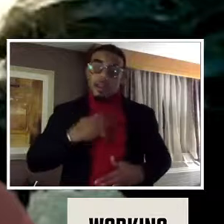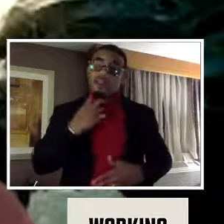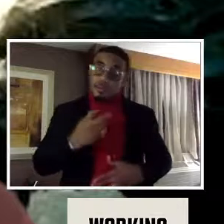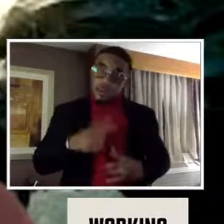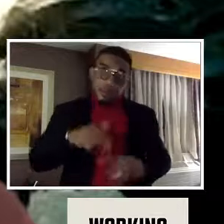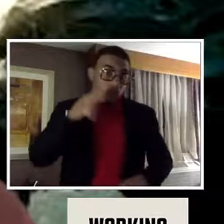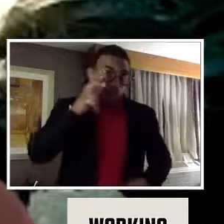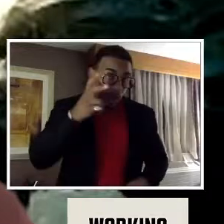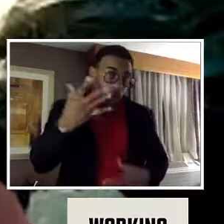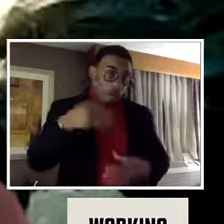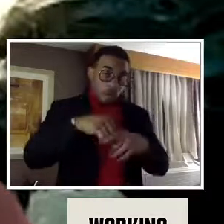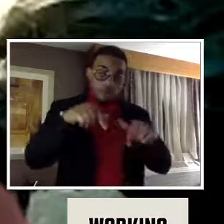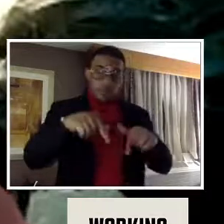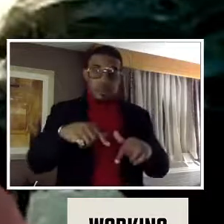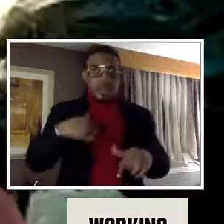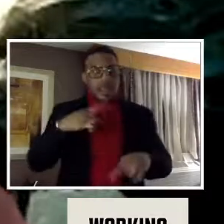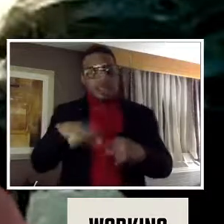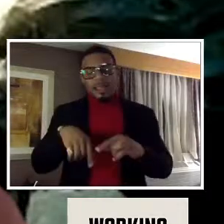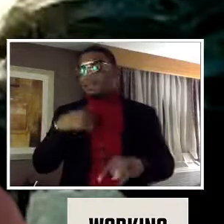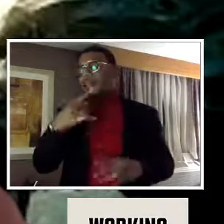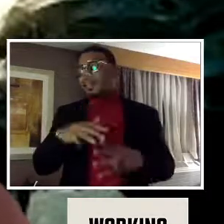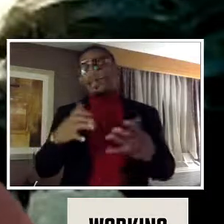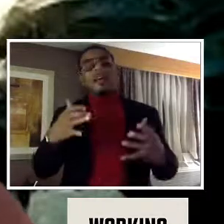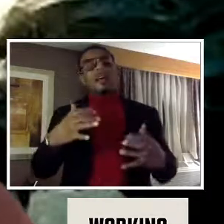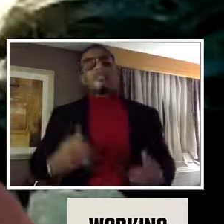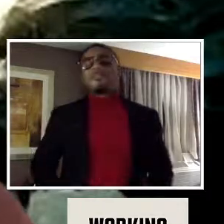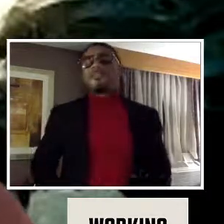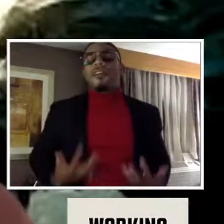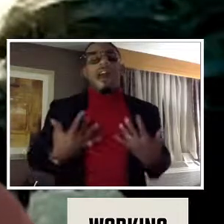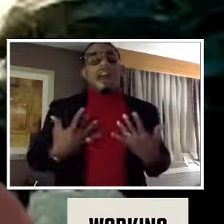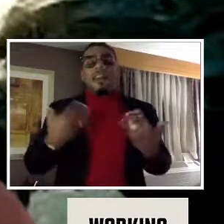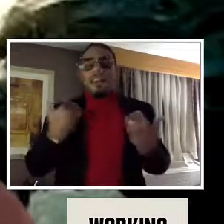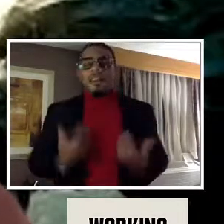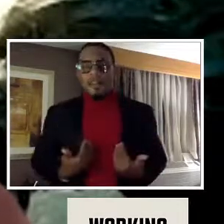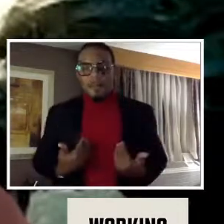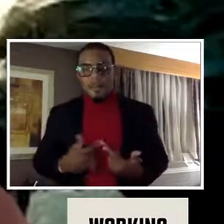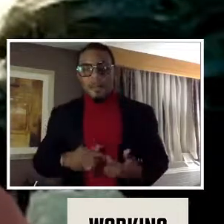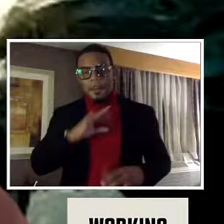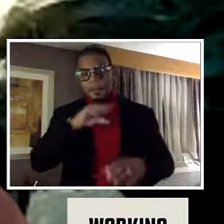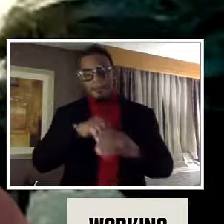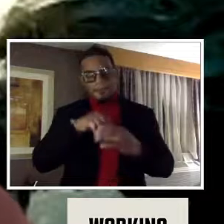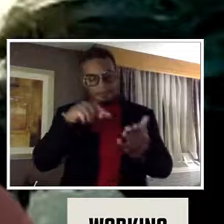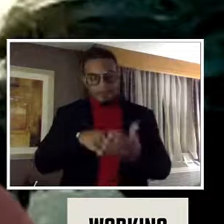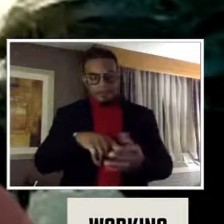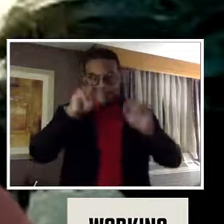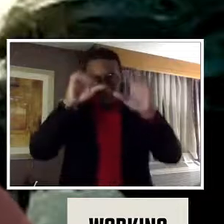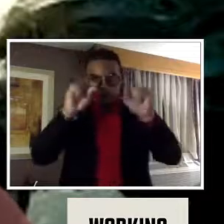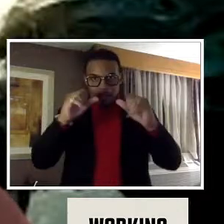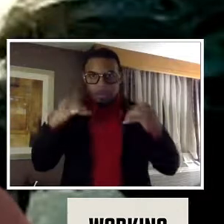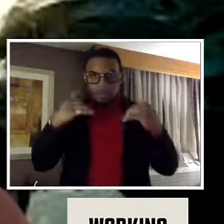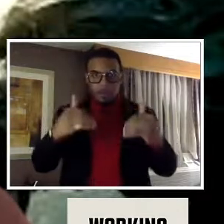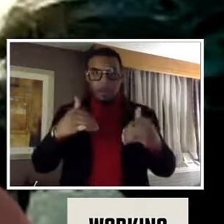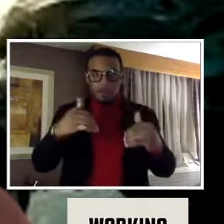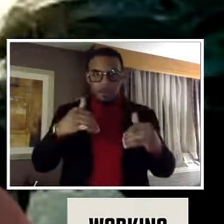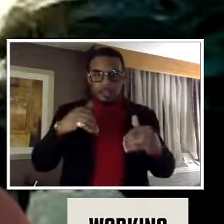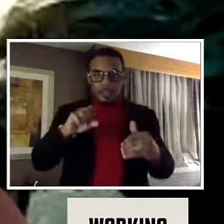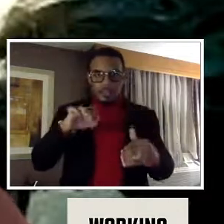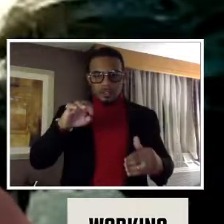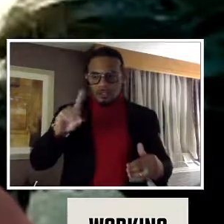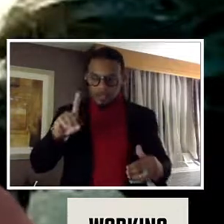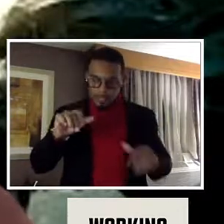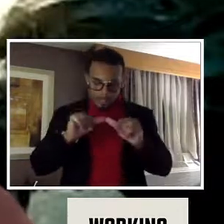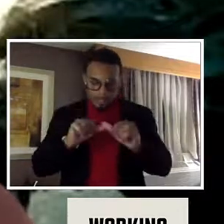voice to be a part of it. I can't tell you how fired up I am to be a part of this amazing movement and this squad